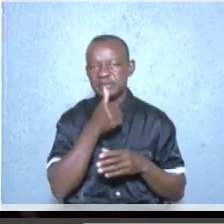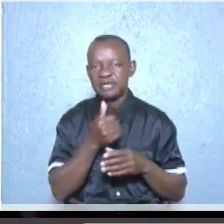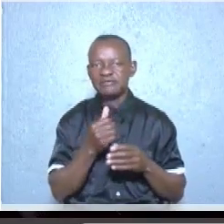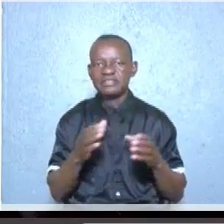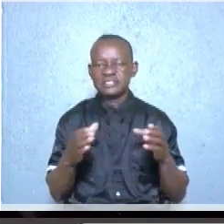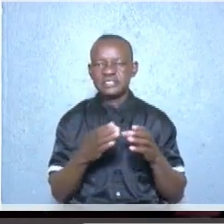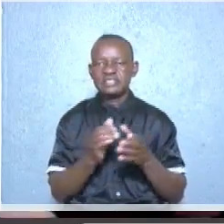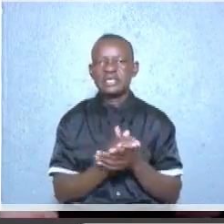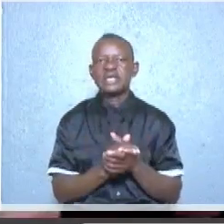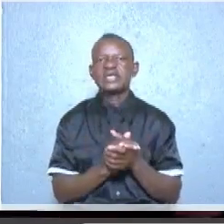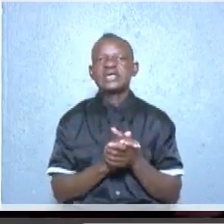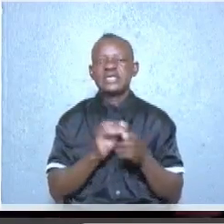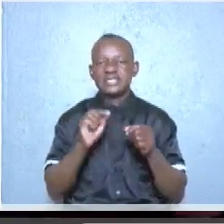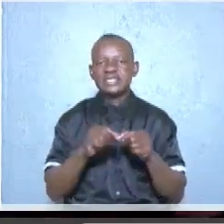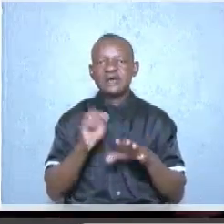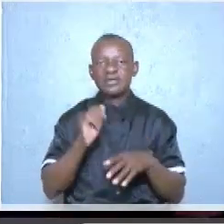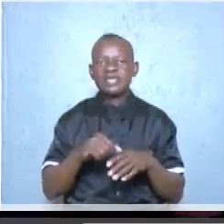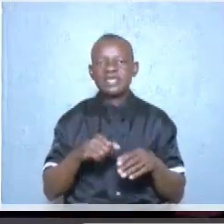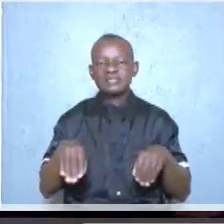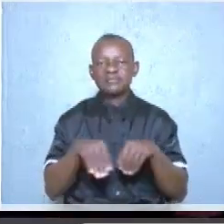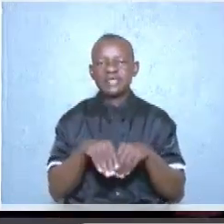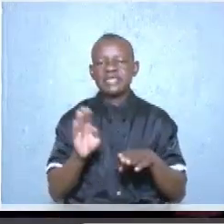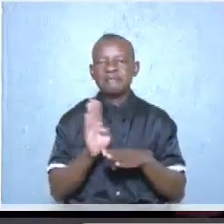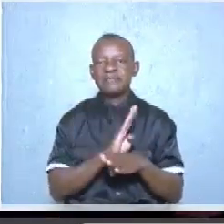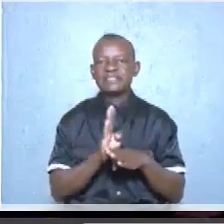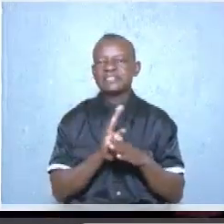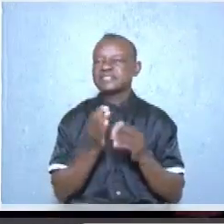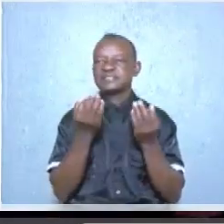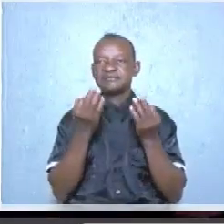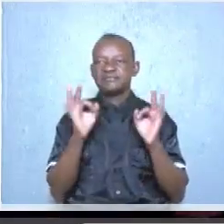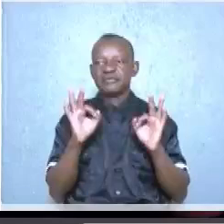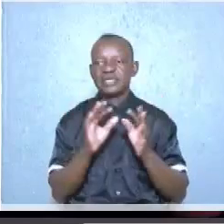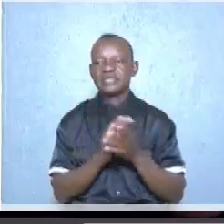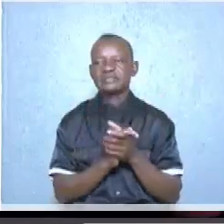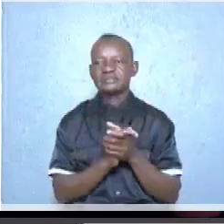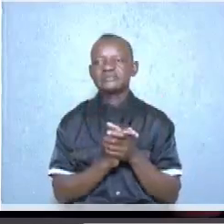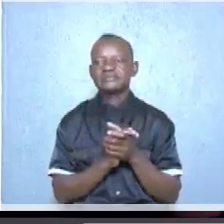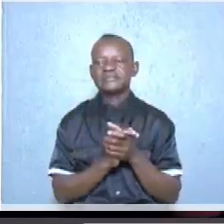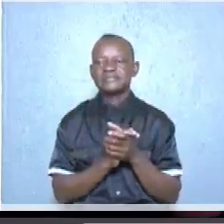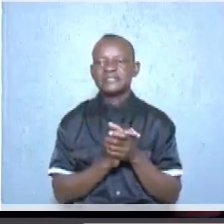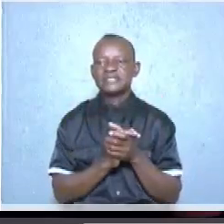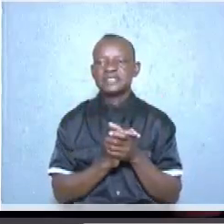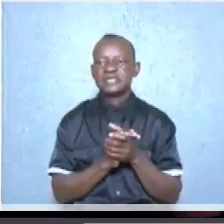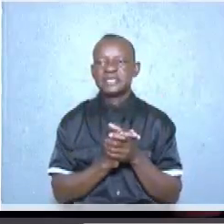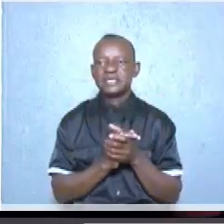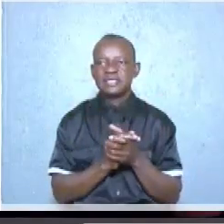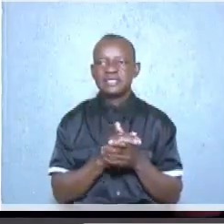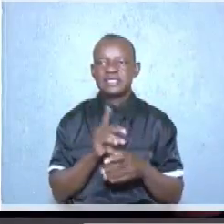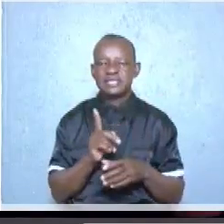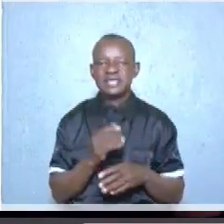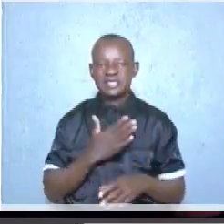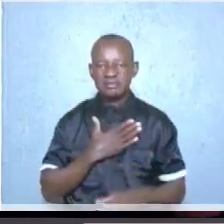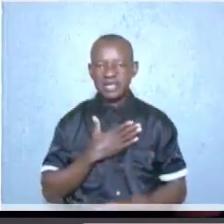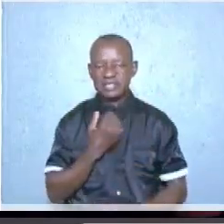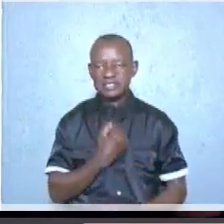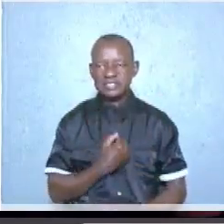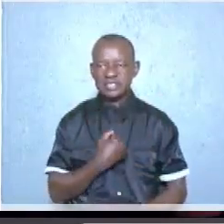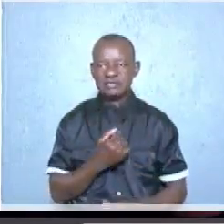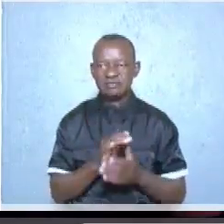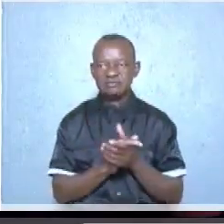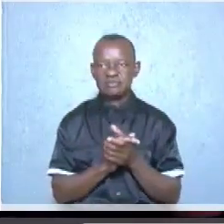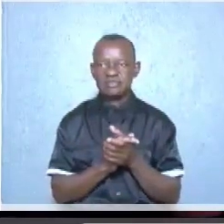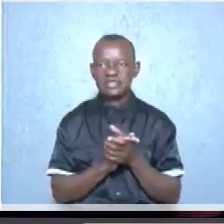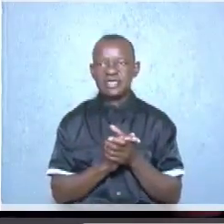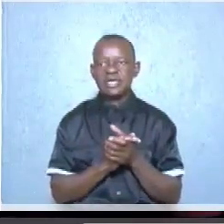the environment was created for us. So from an empowerment position, I personally can refer to where we were able